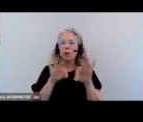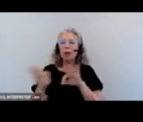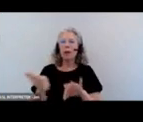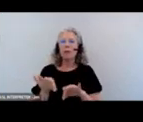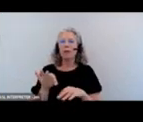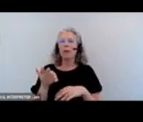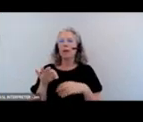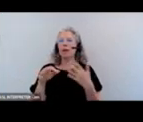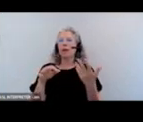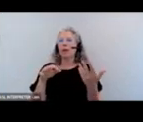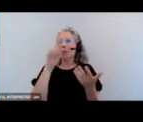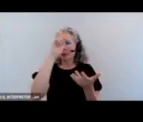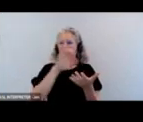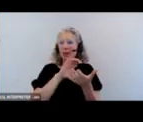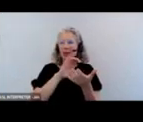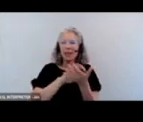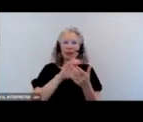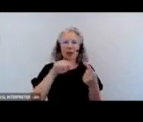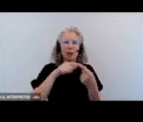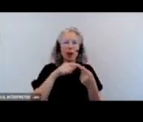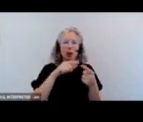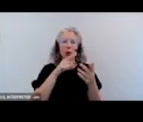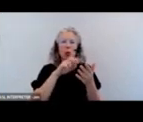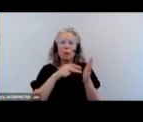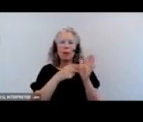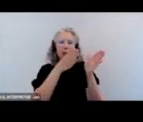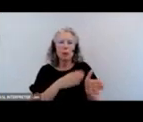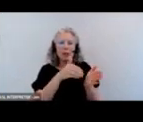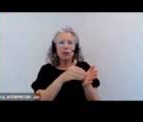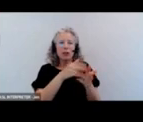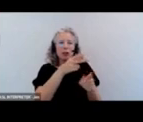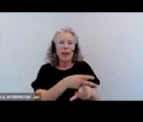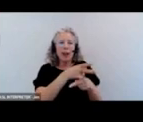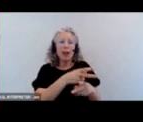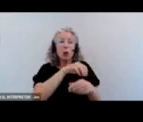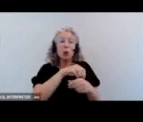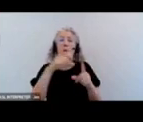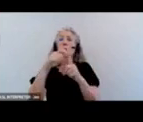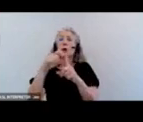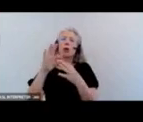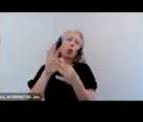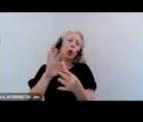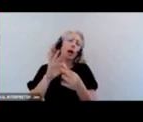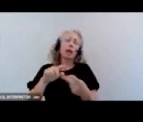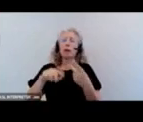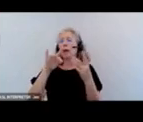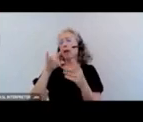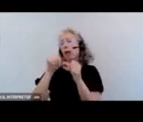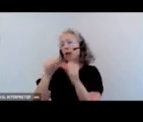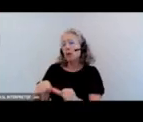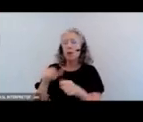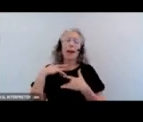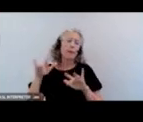the art beliefs around what person-centered or patient-centered care is. And it included words like coordination, continuity,